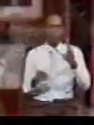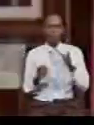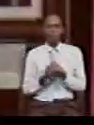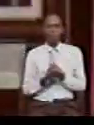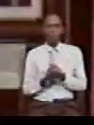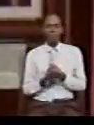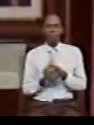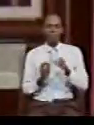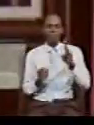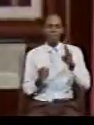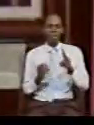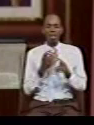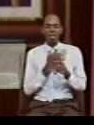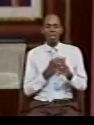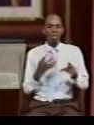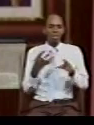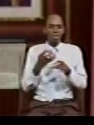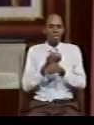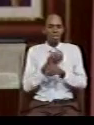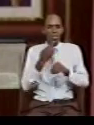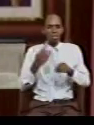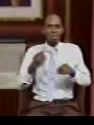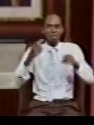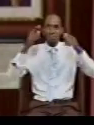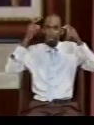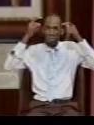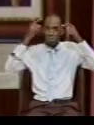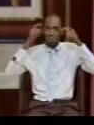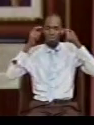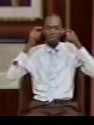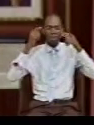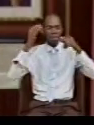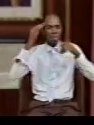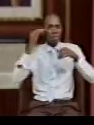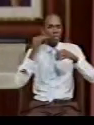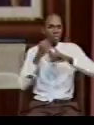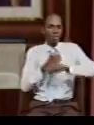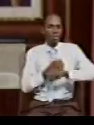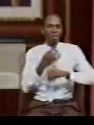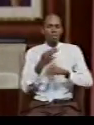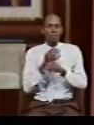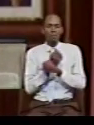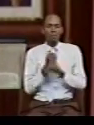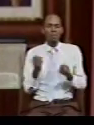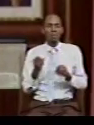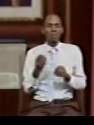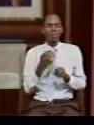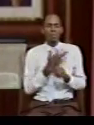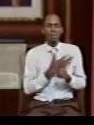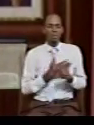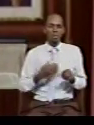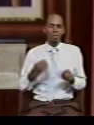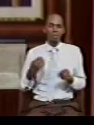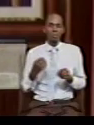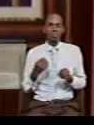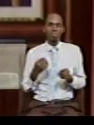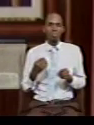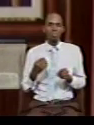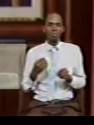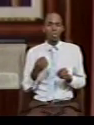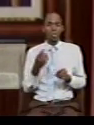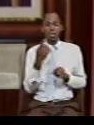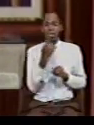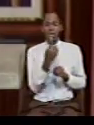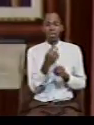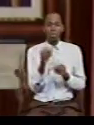of salvation and the sword of the Spirit, which is the word of God. The